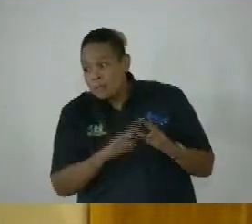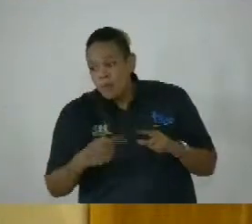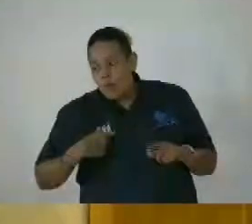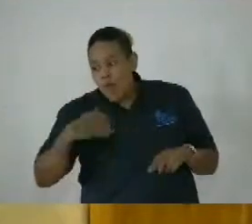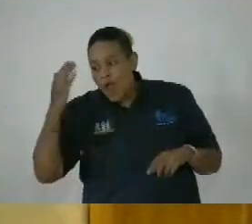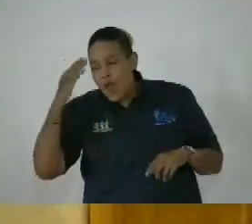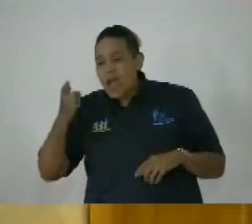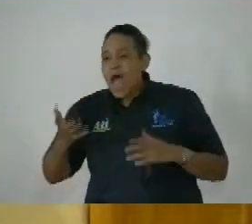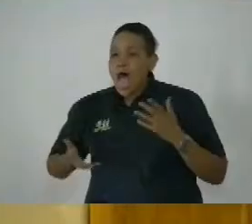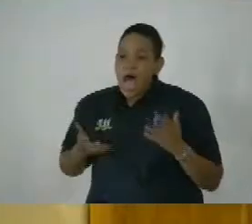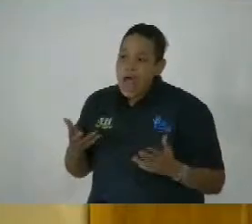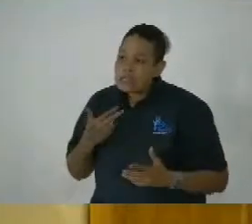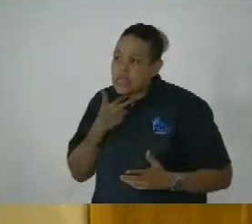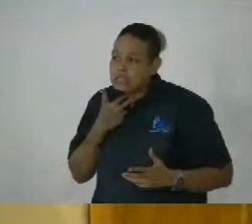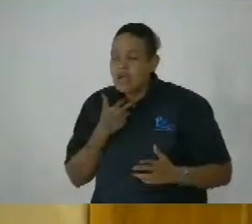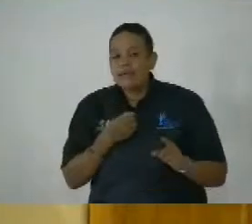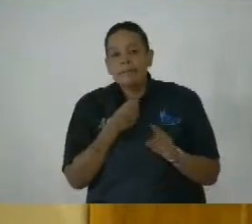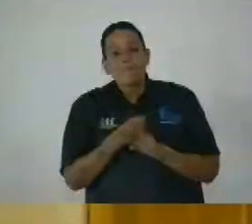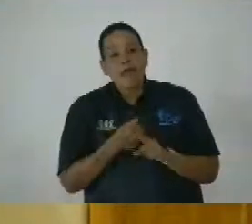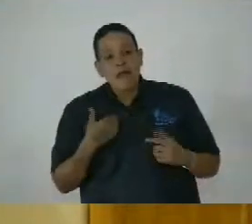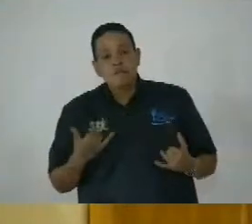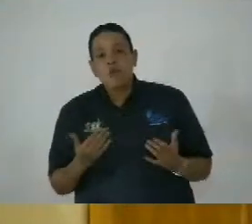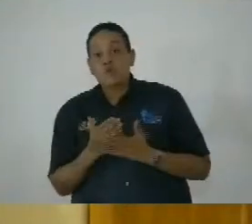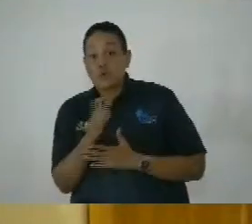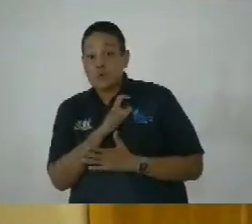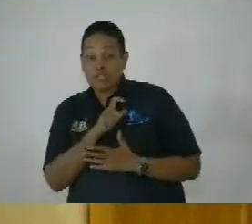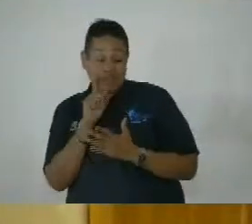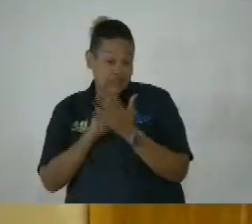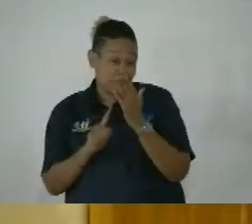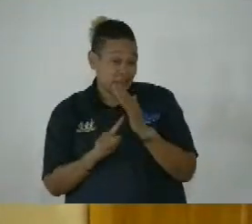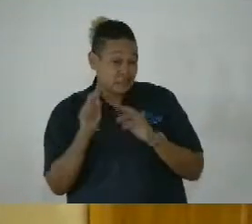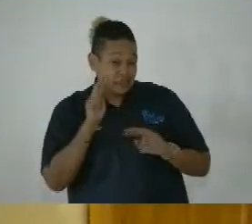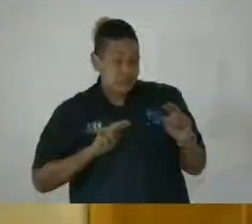they have been disrupted, they have been impacted by police investigation.